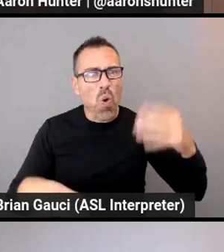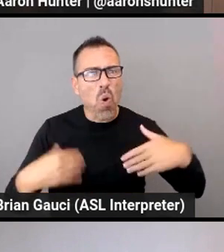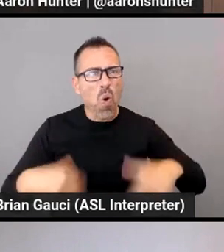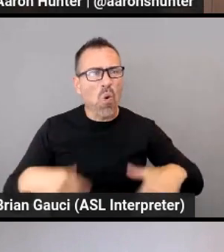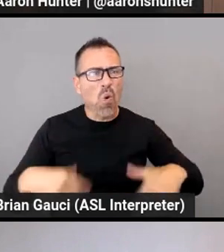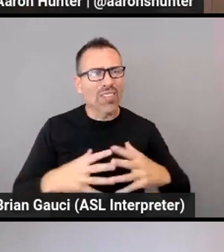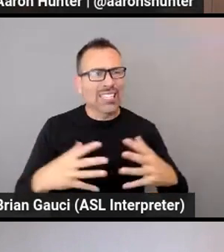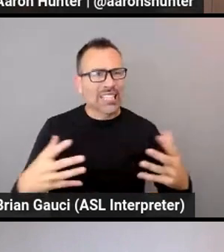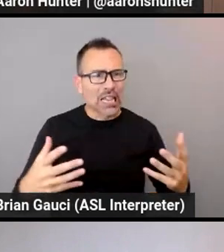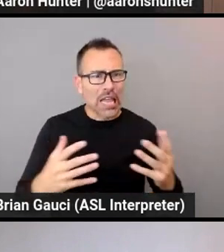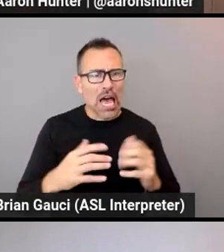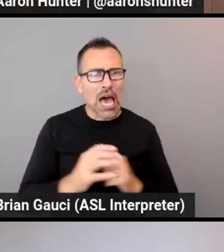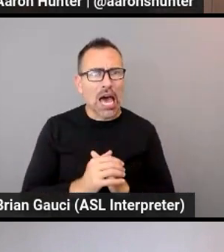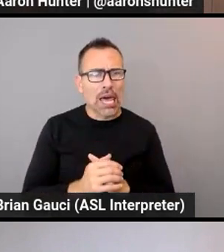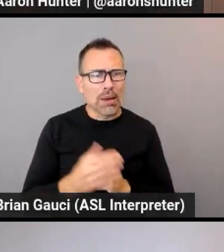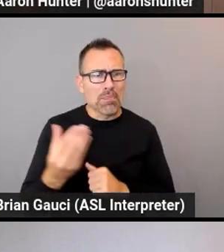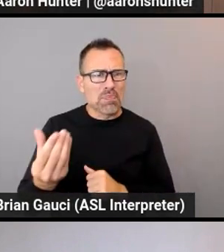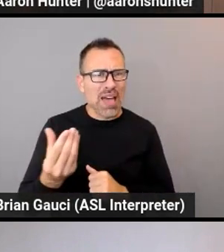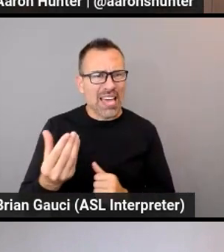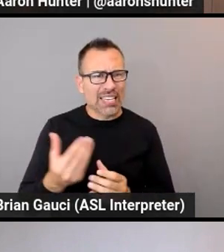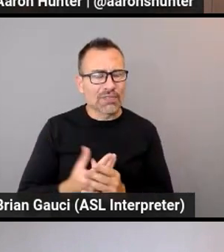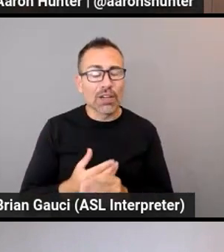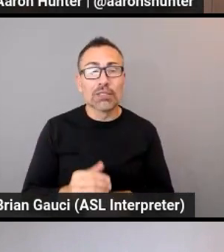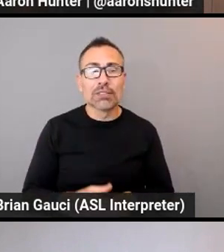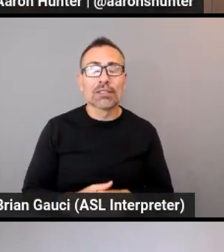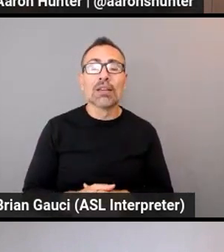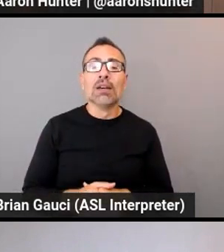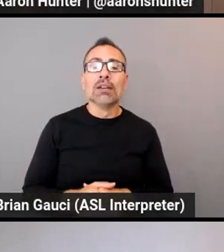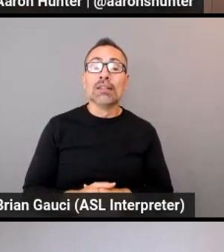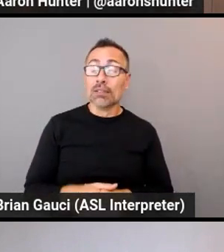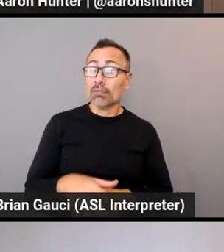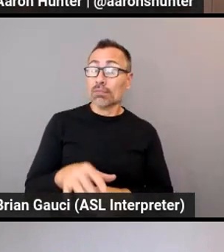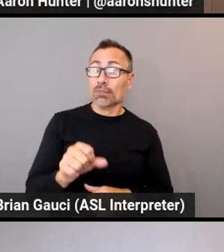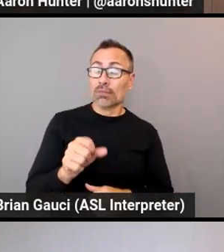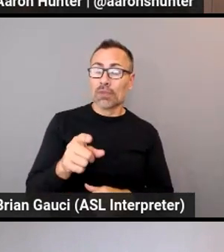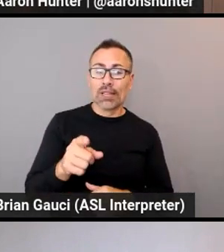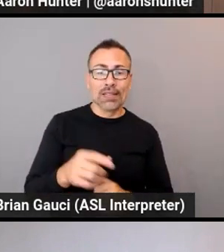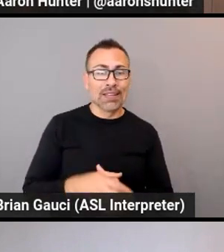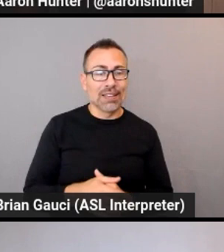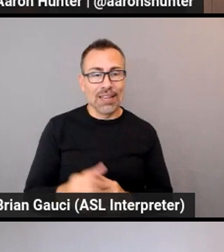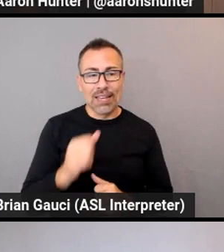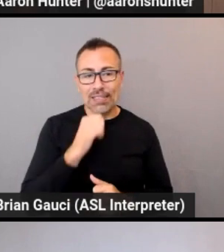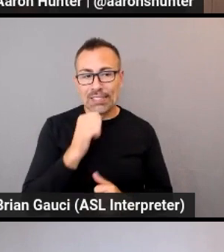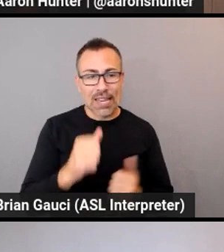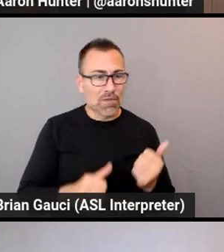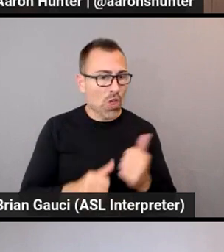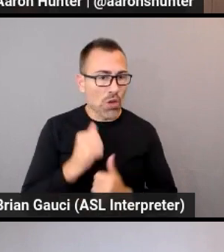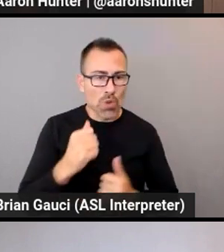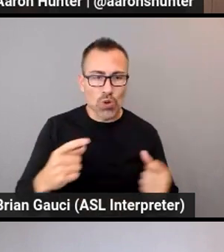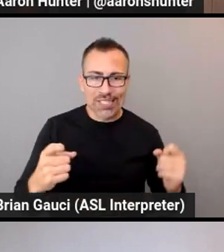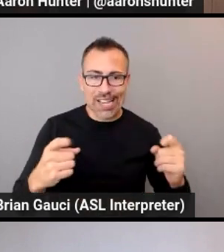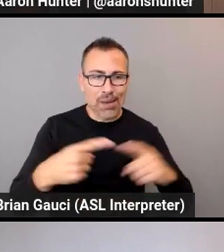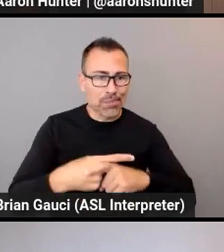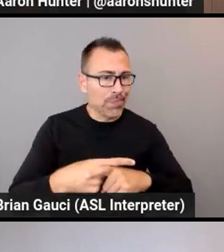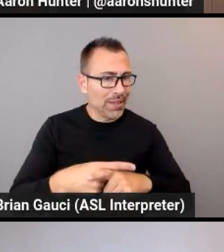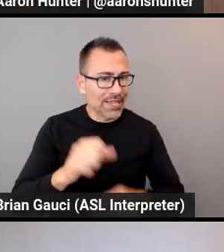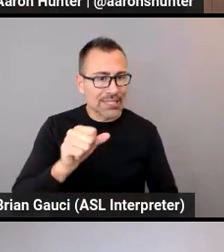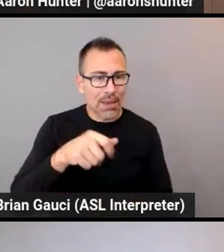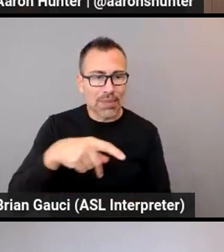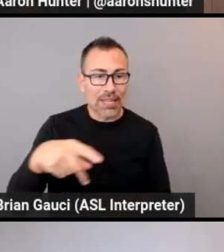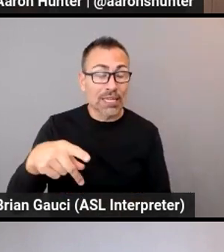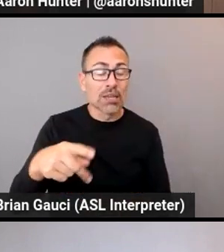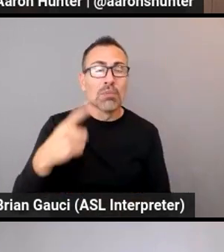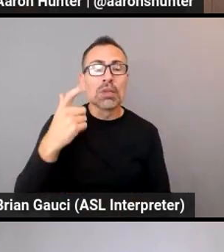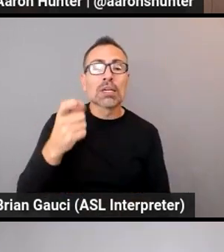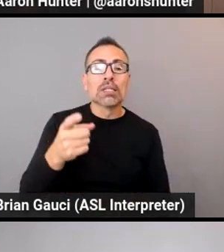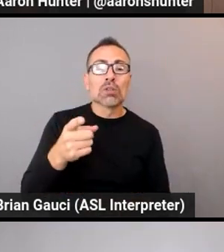a lot, yeah. Yeah, and it's this is not even the most complex application, because what we